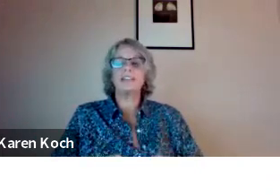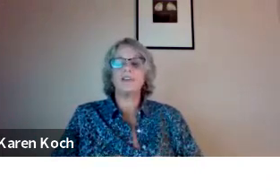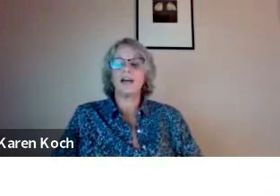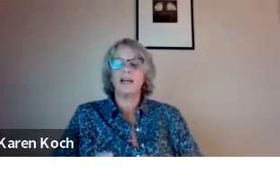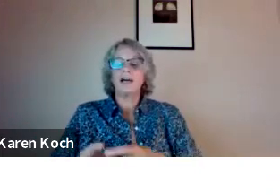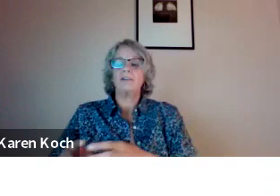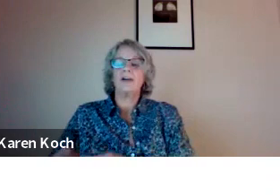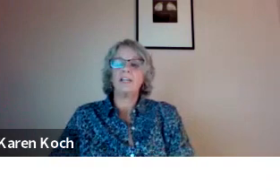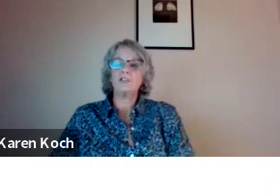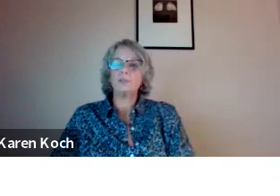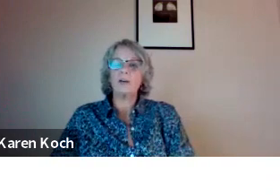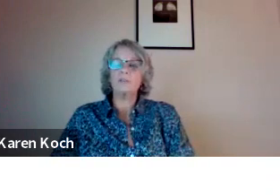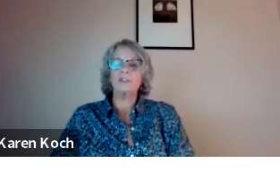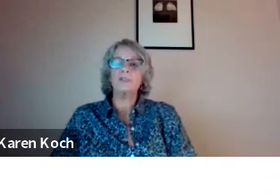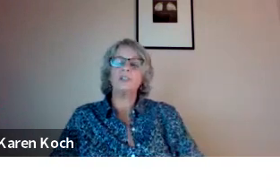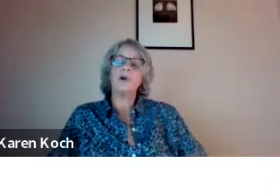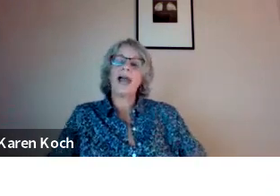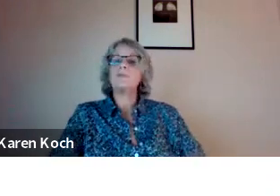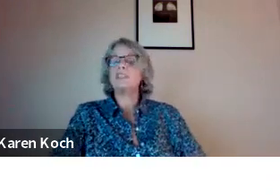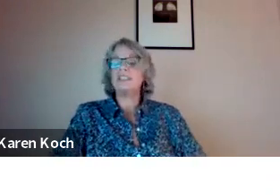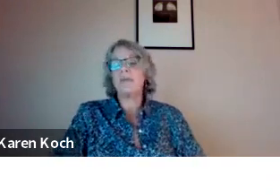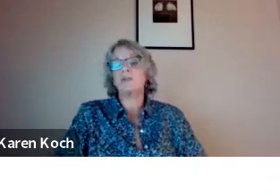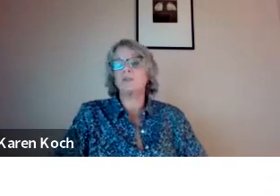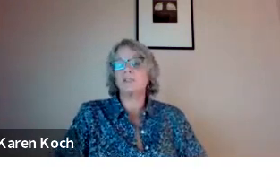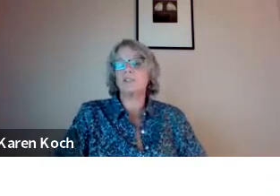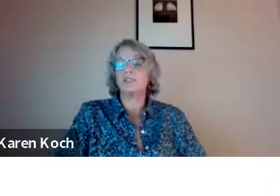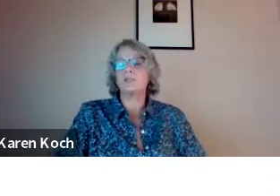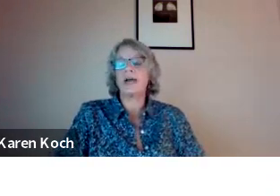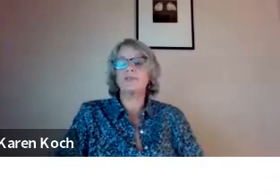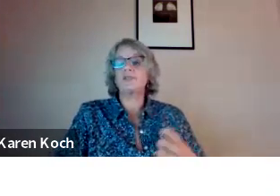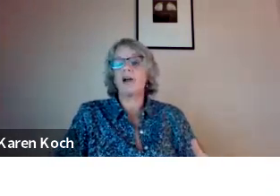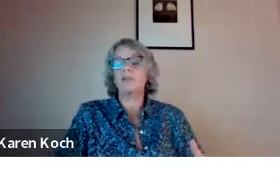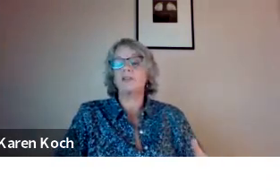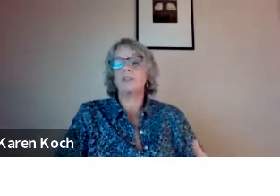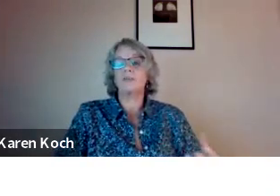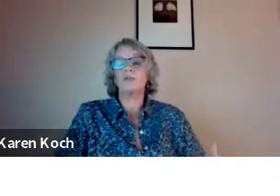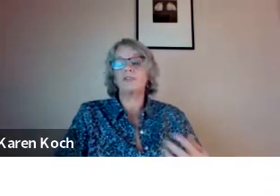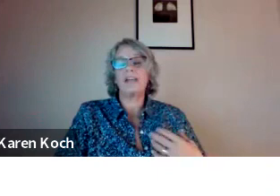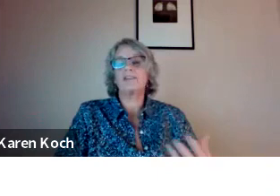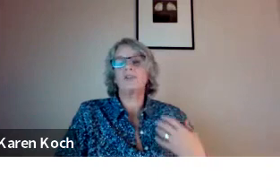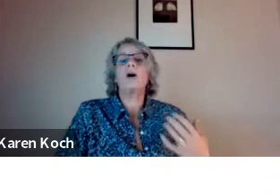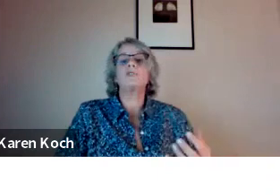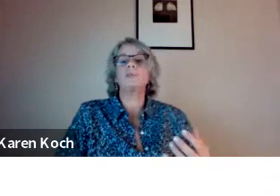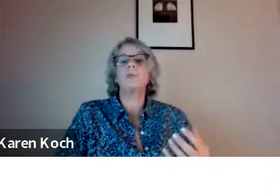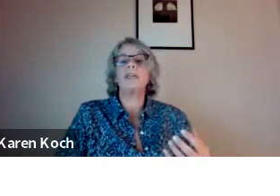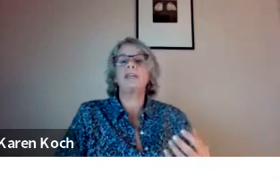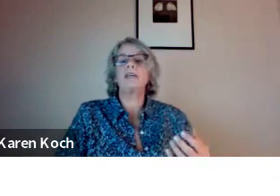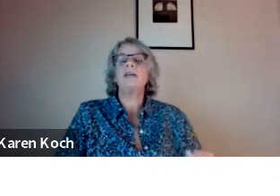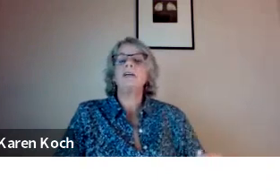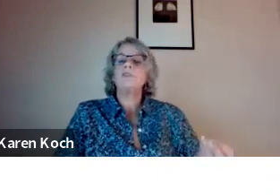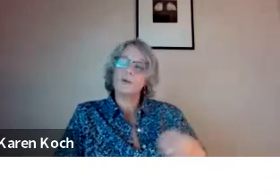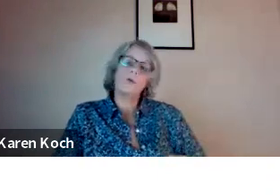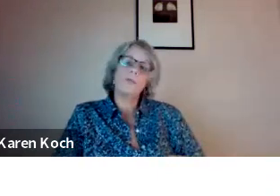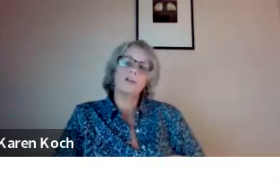can specify a financial power of attorney. Perhaps it is medical decisions. Perhaps you're not, but the person may not feel comfortable